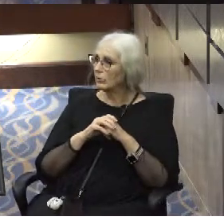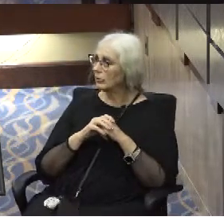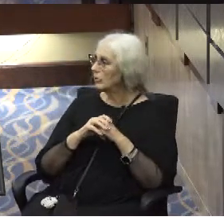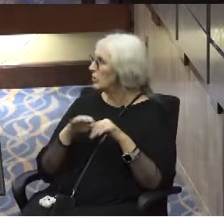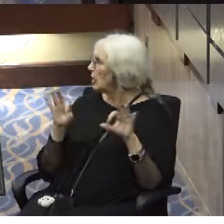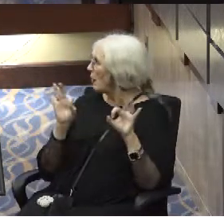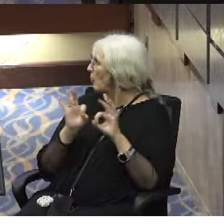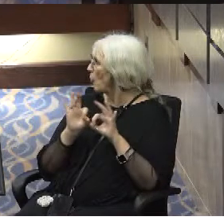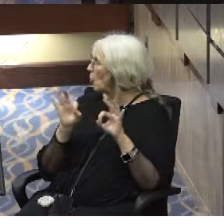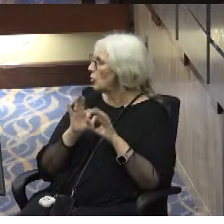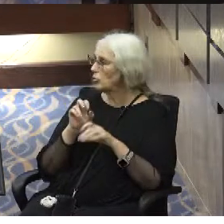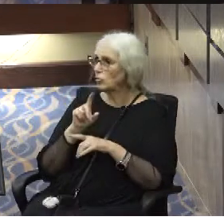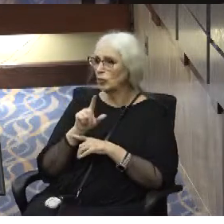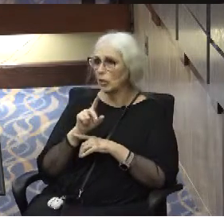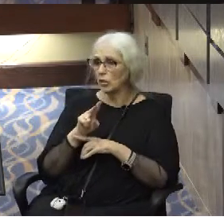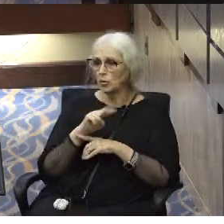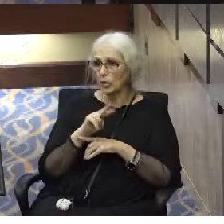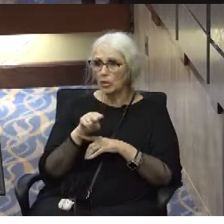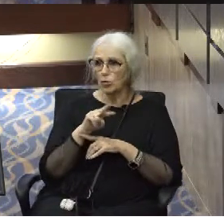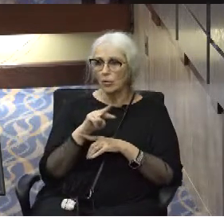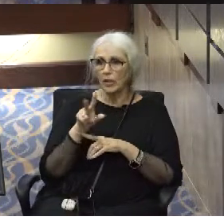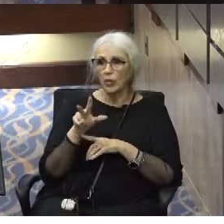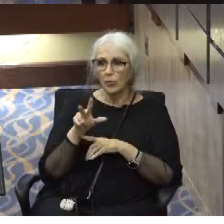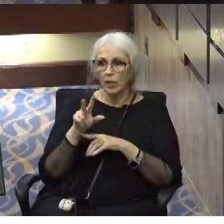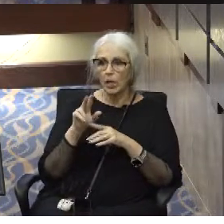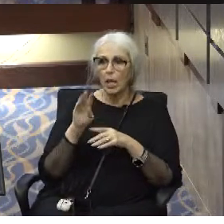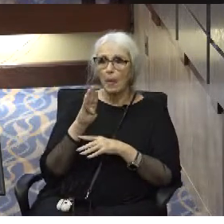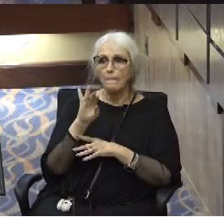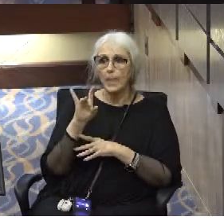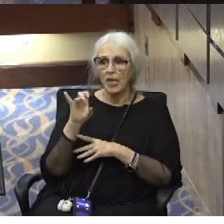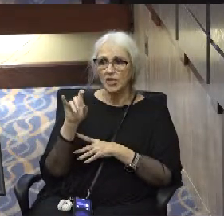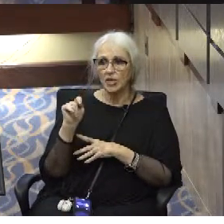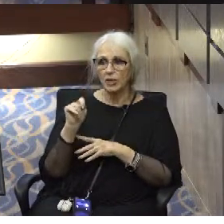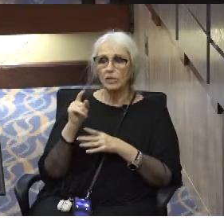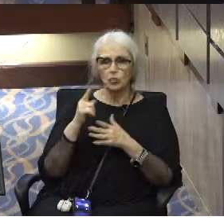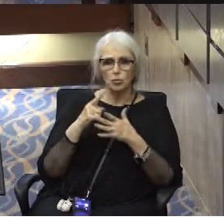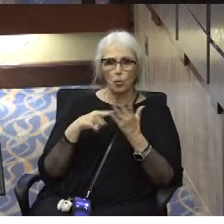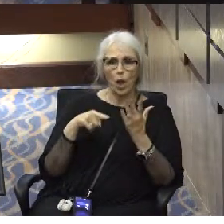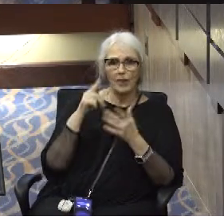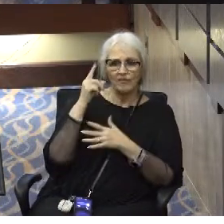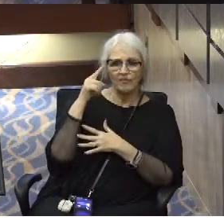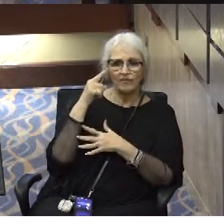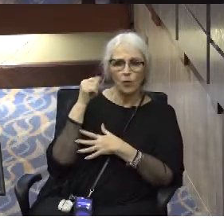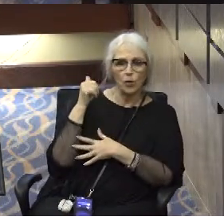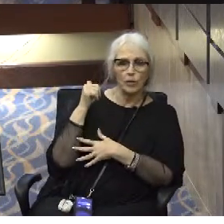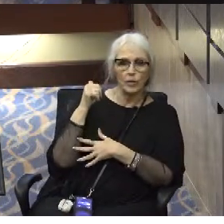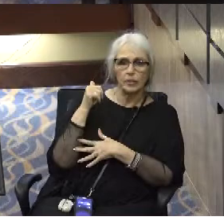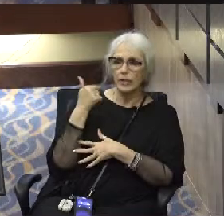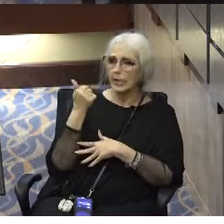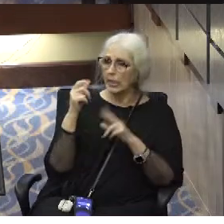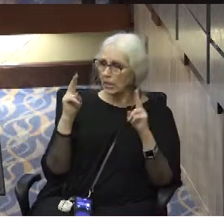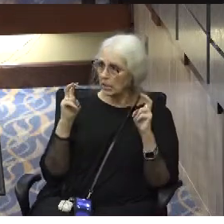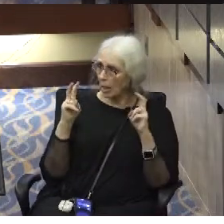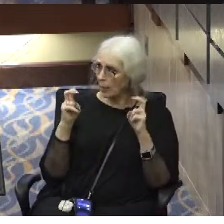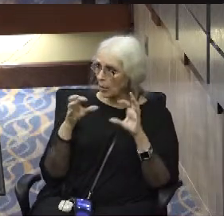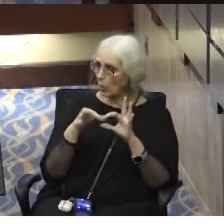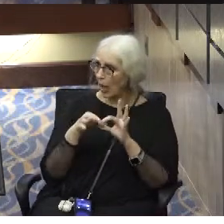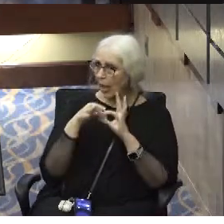the 22-23 budget. That's what this really item is for. So if there's any topics that you want to bring up related to